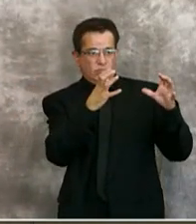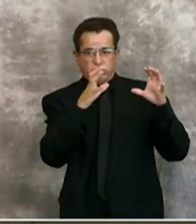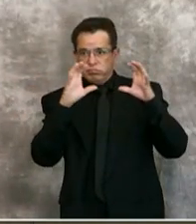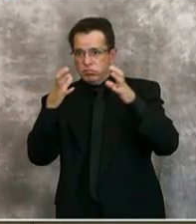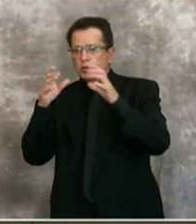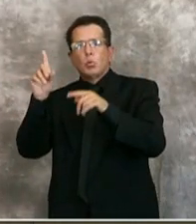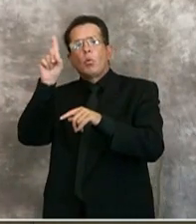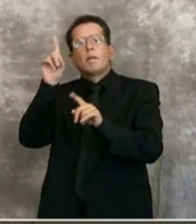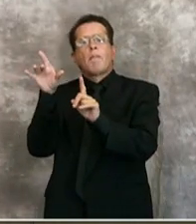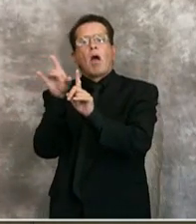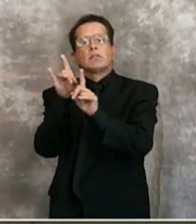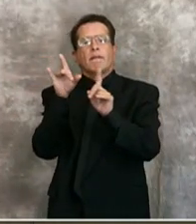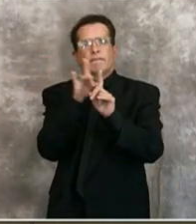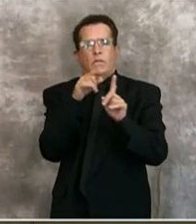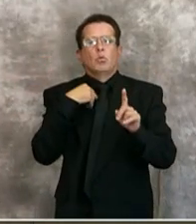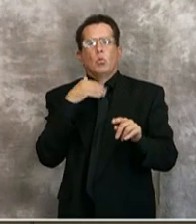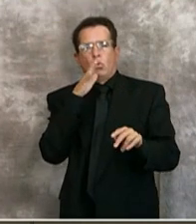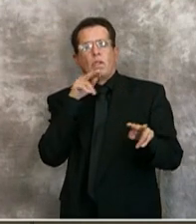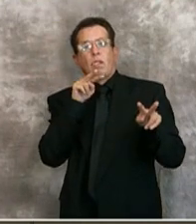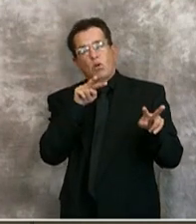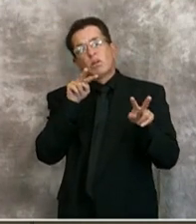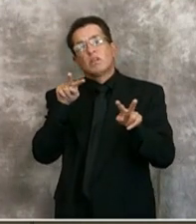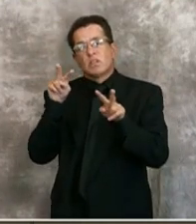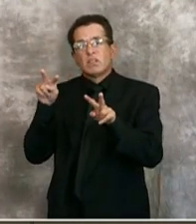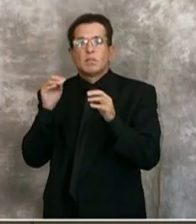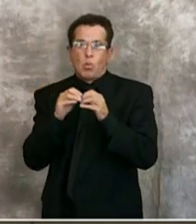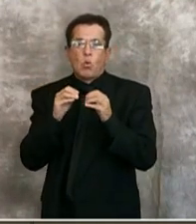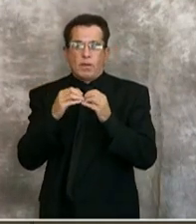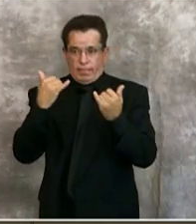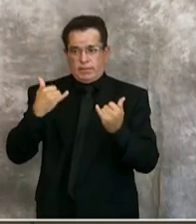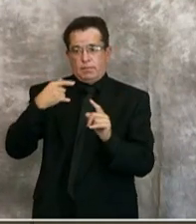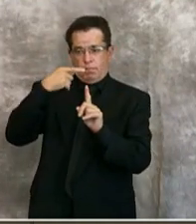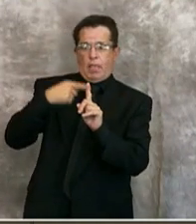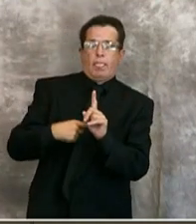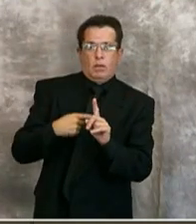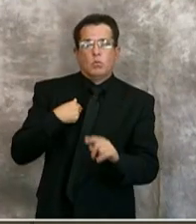have positive cases. So we will begin to do that this month.